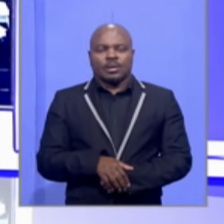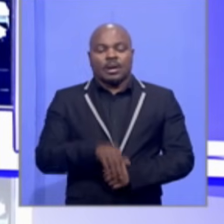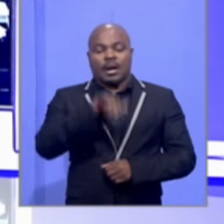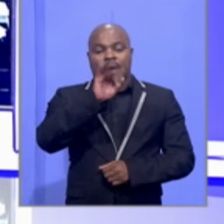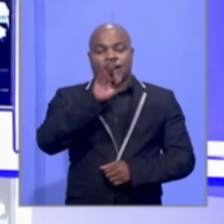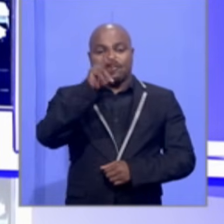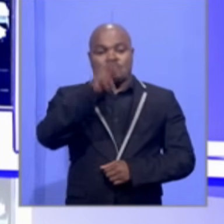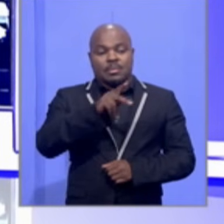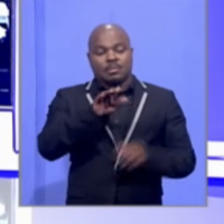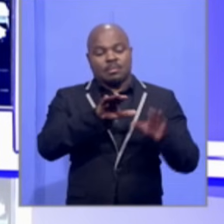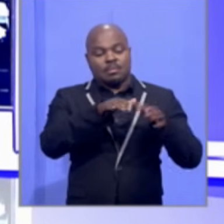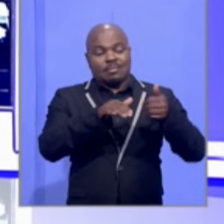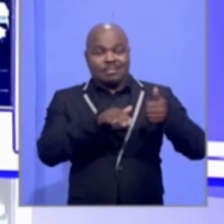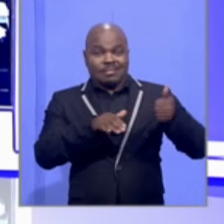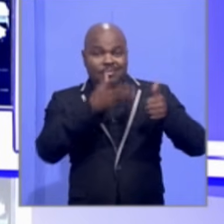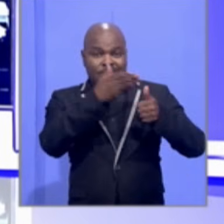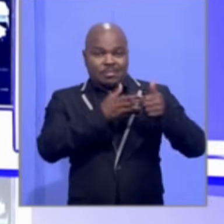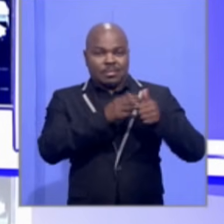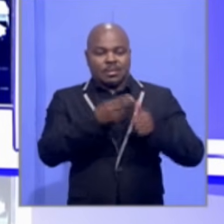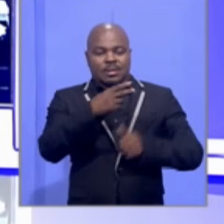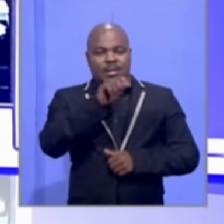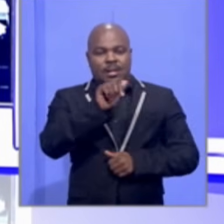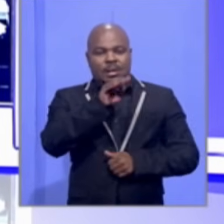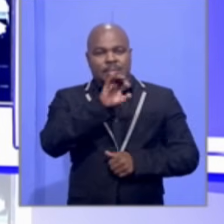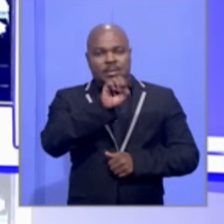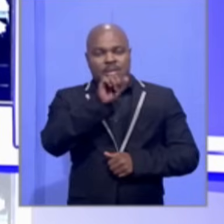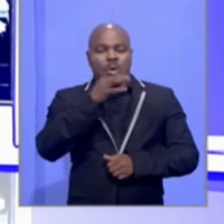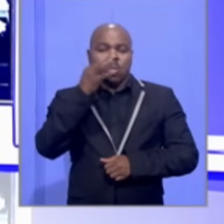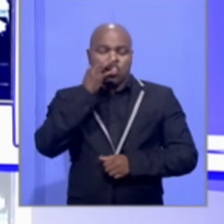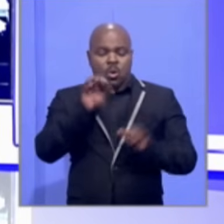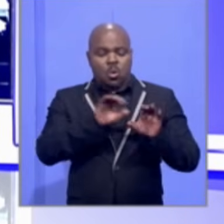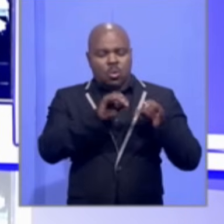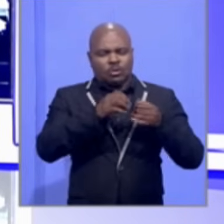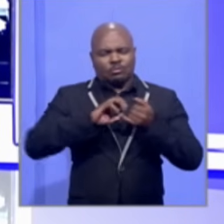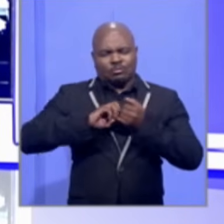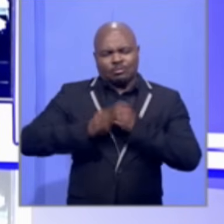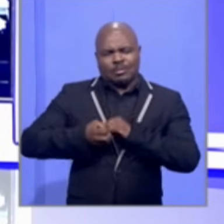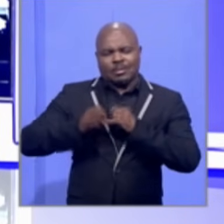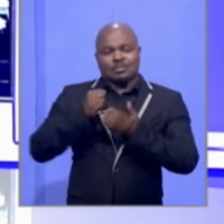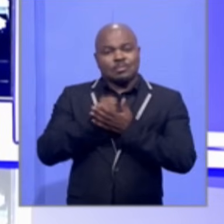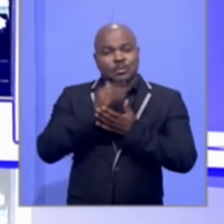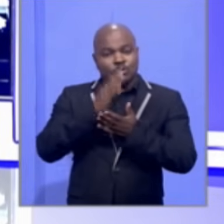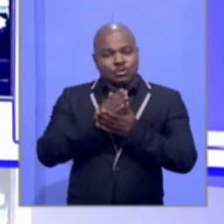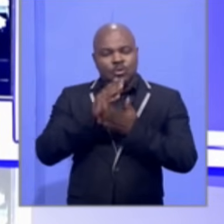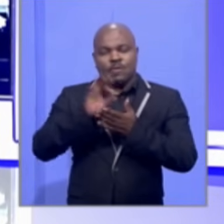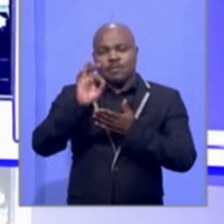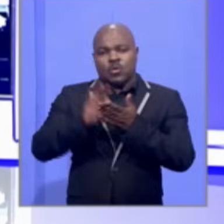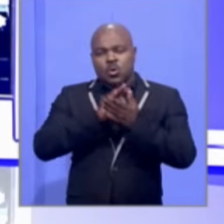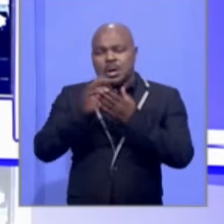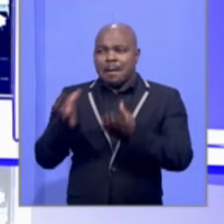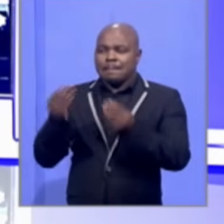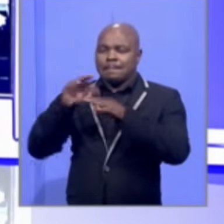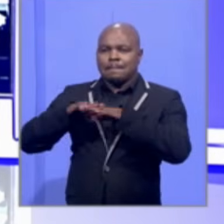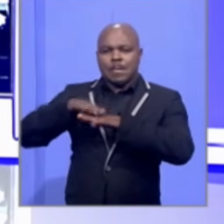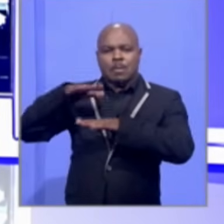Moetapele wa IFP Velenkosini Hlabisa o re mokga wa habo o sebetsa ka thata o netefatsa hore o fumana palo e ngata ya